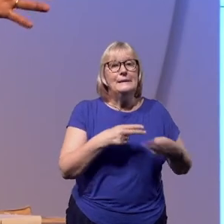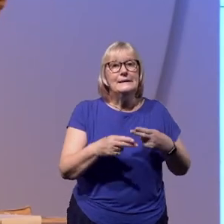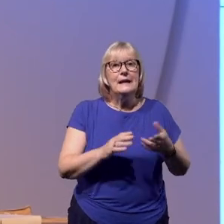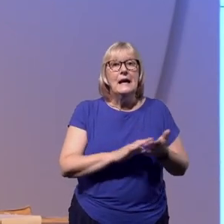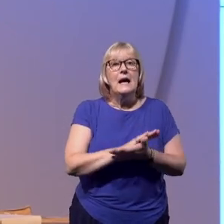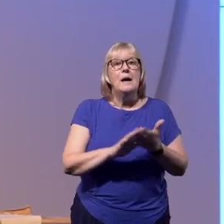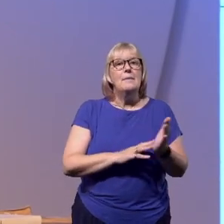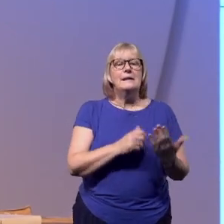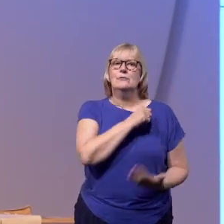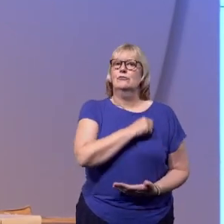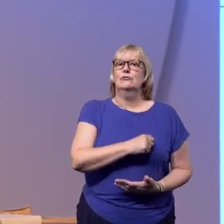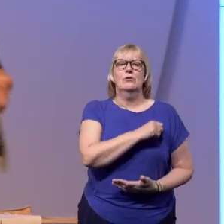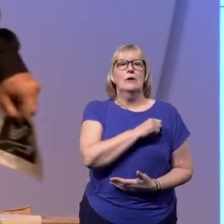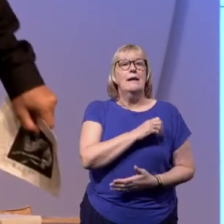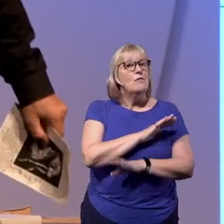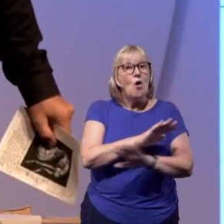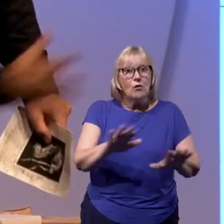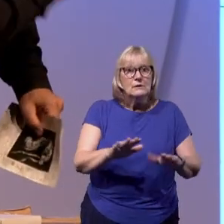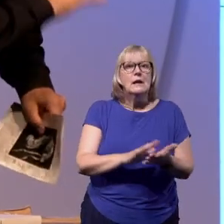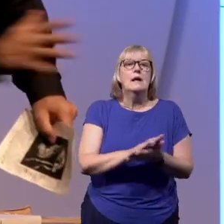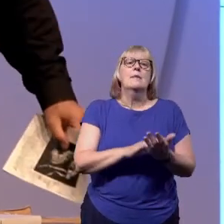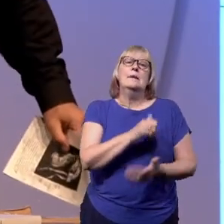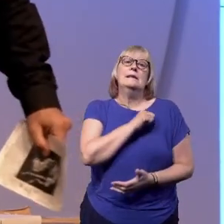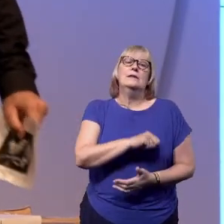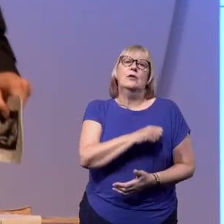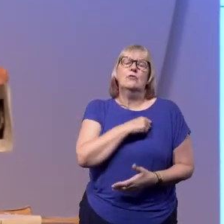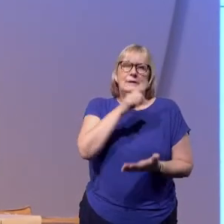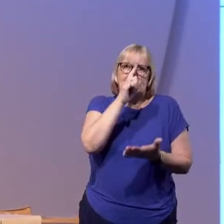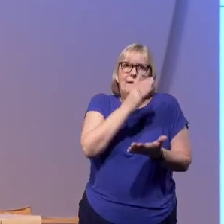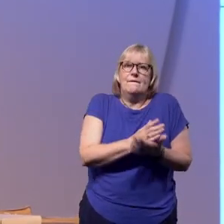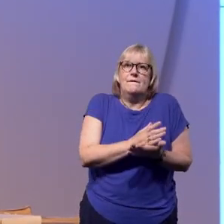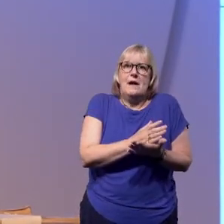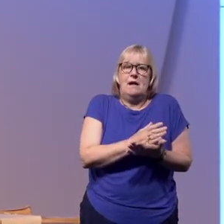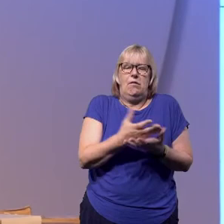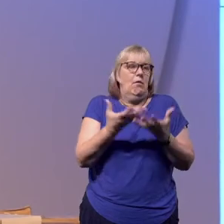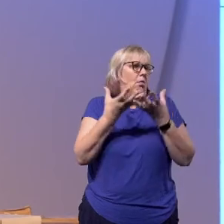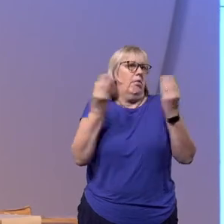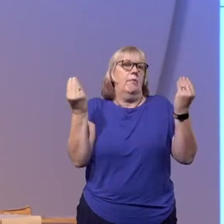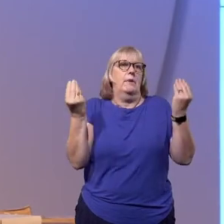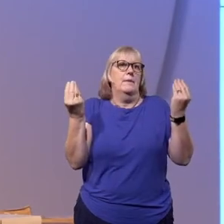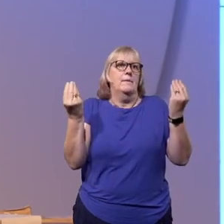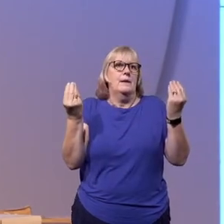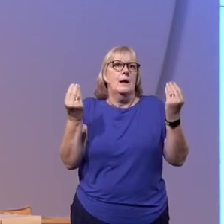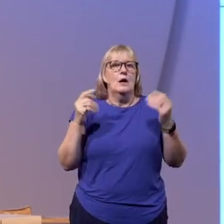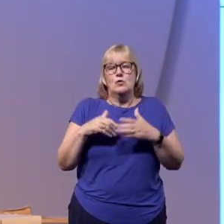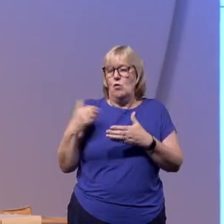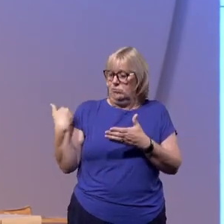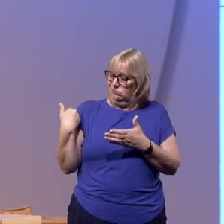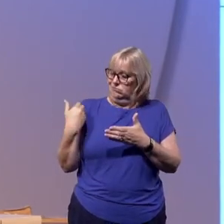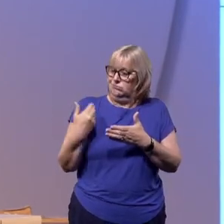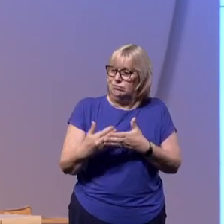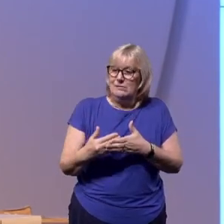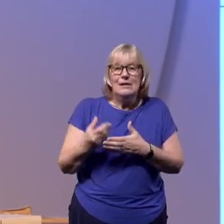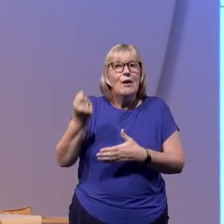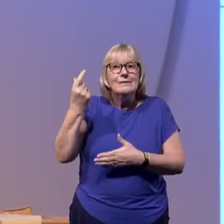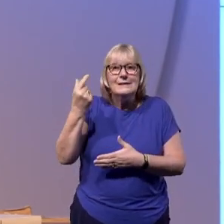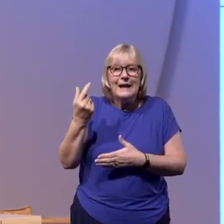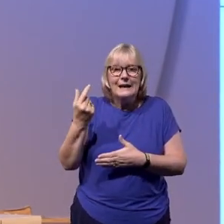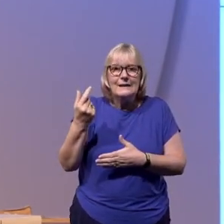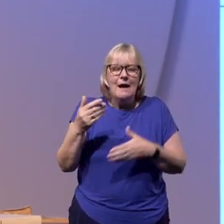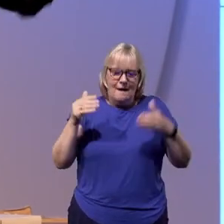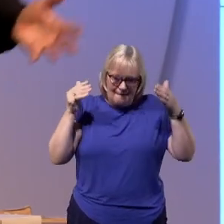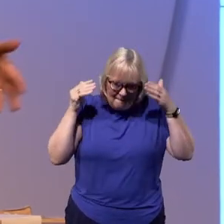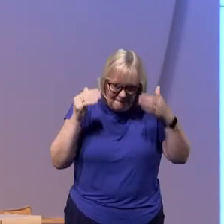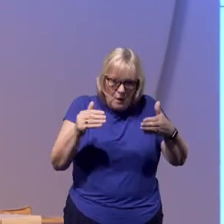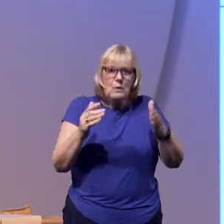misunderstood the Christian faith. So with that, I try and sweep away all their previous experience and say, let's just look at Jesus. You